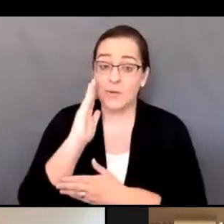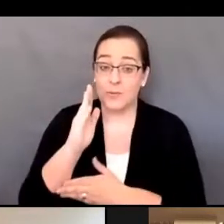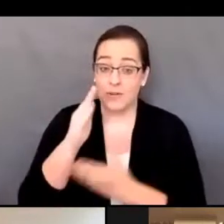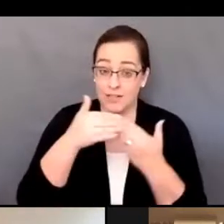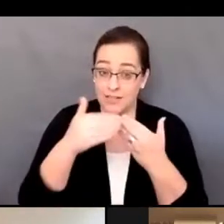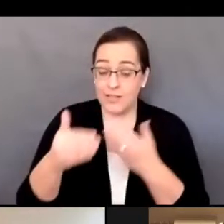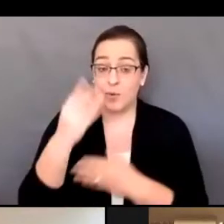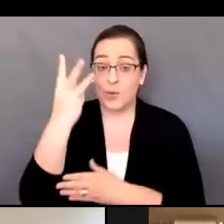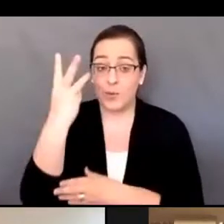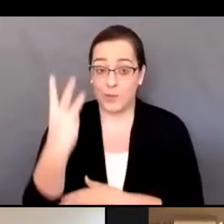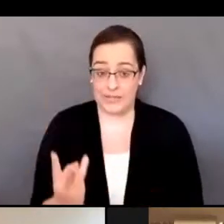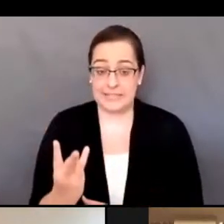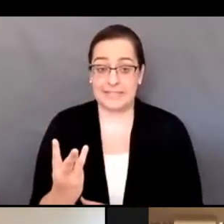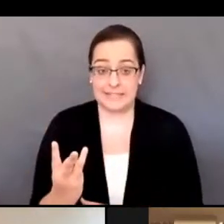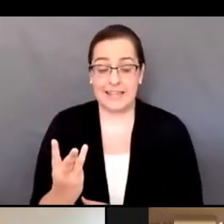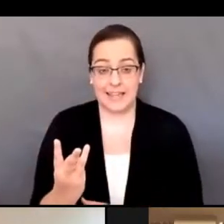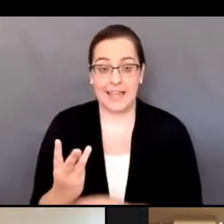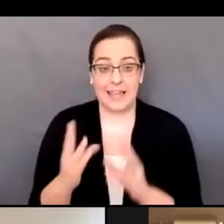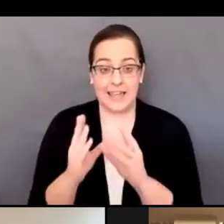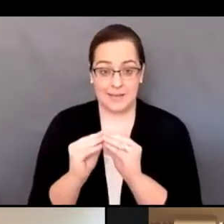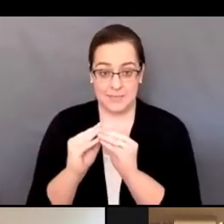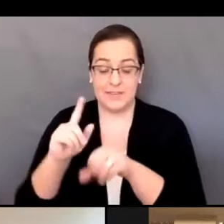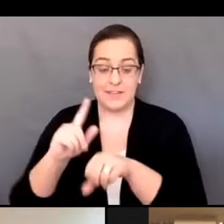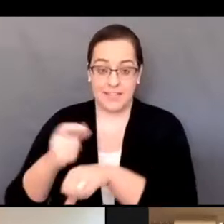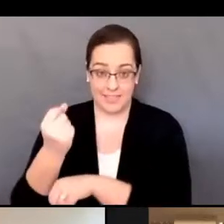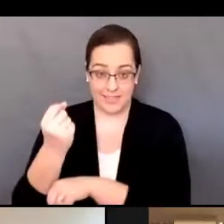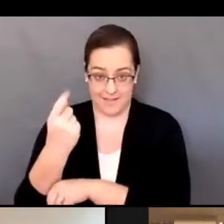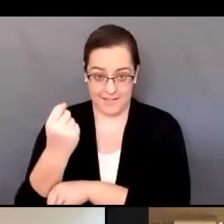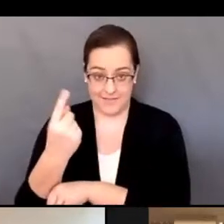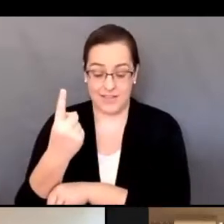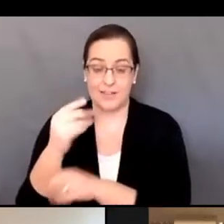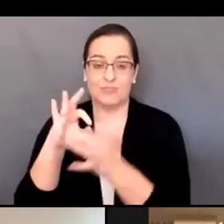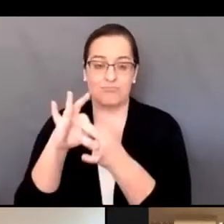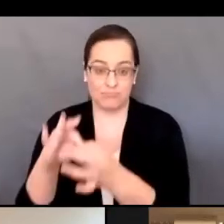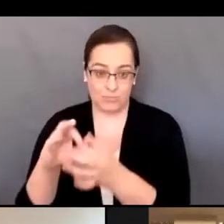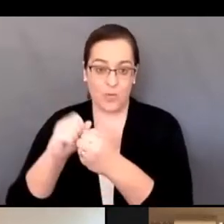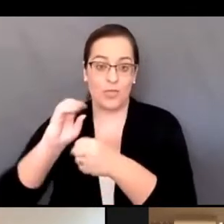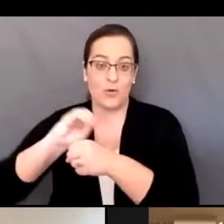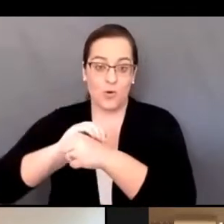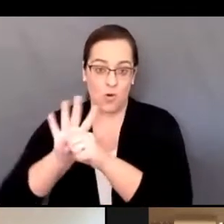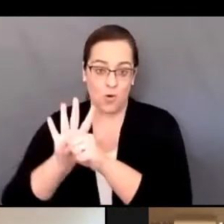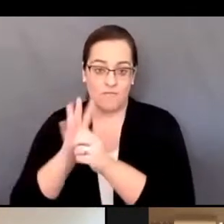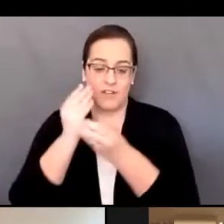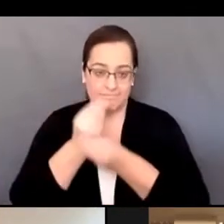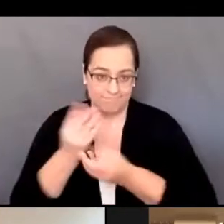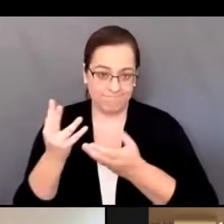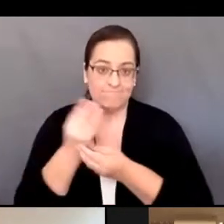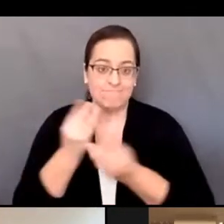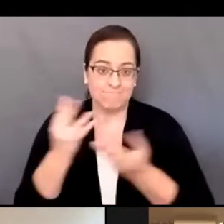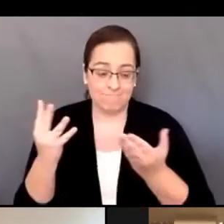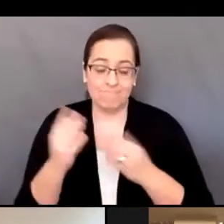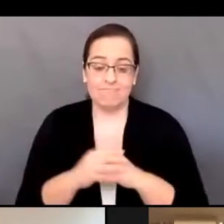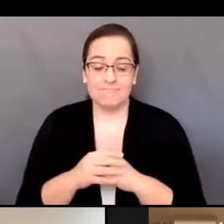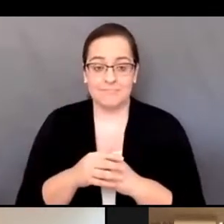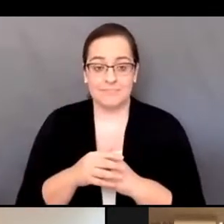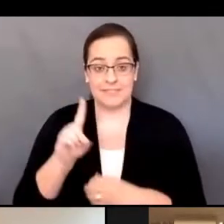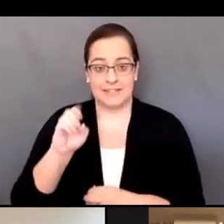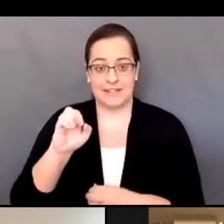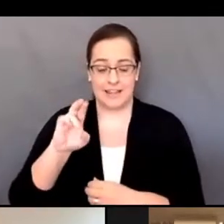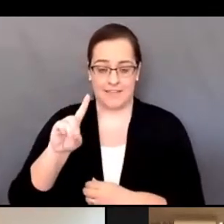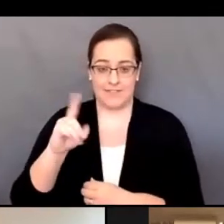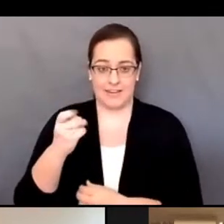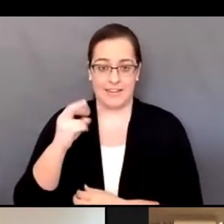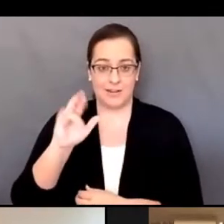news conferences on Wednesday at 11 a.m. related to the latest in COVID-19 information and updates. This is David Henry. I'm